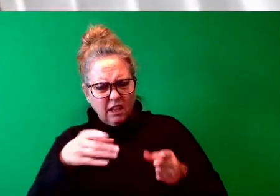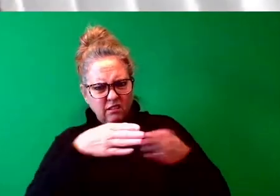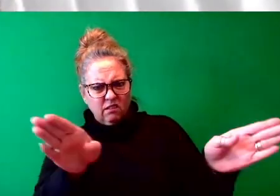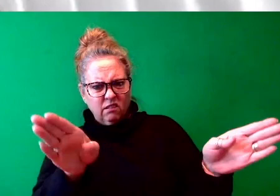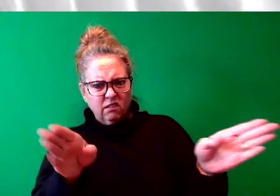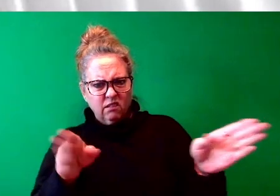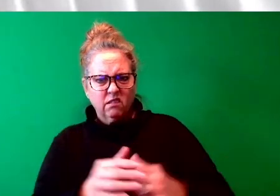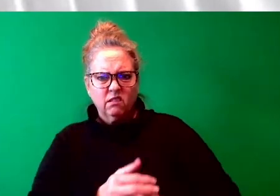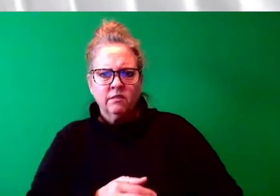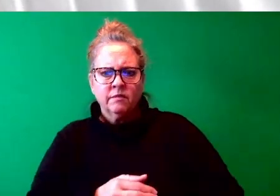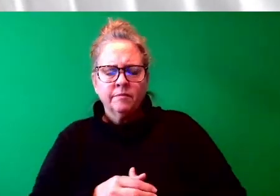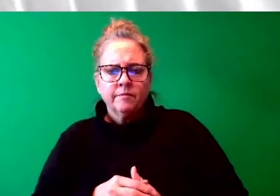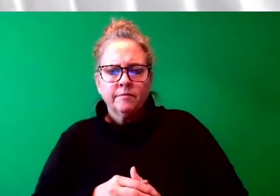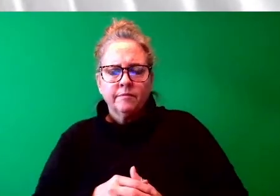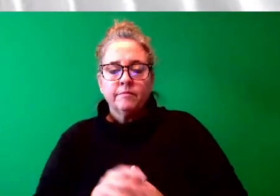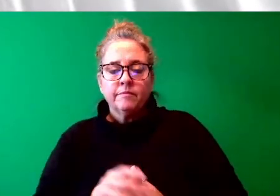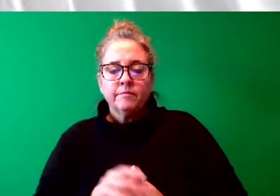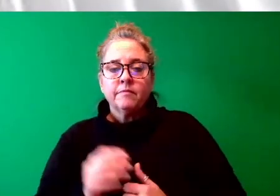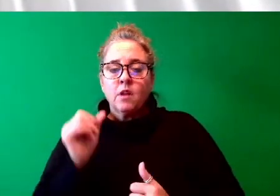pardon me, if you have,